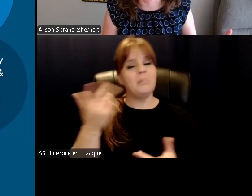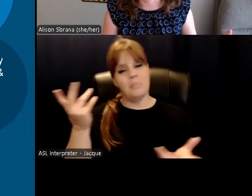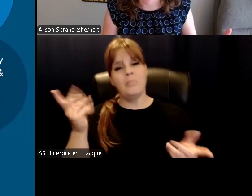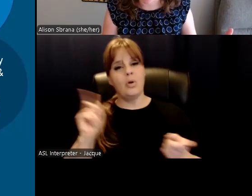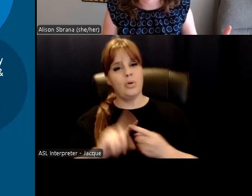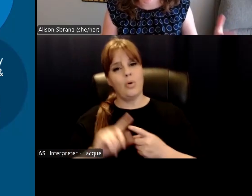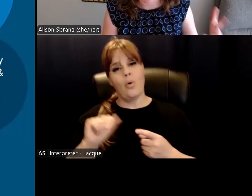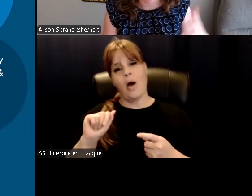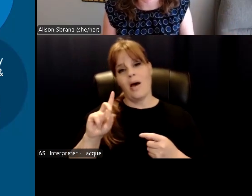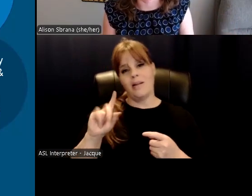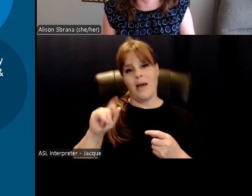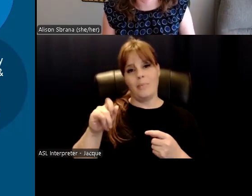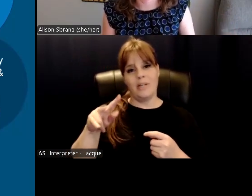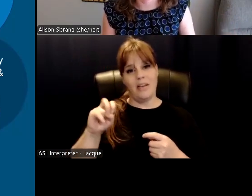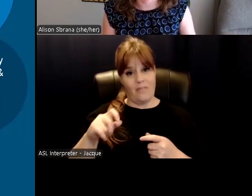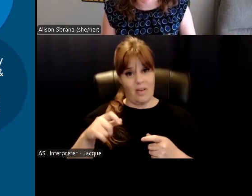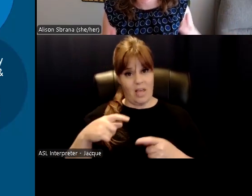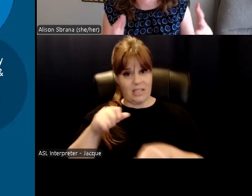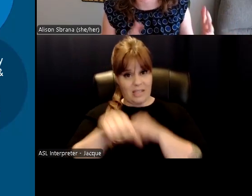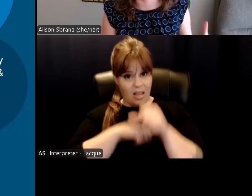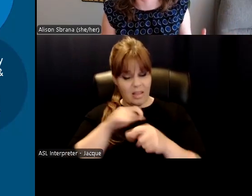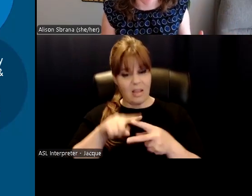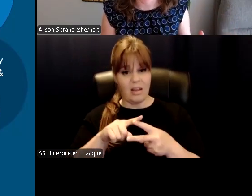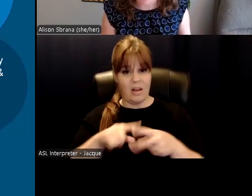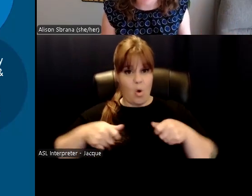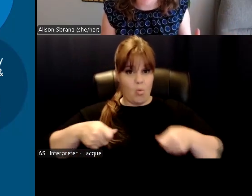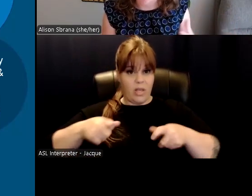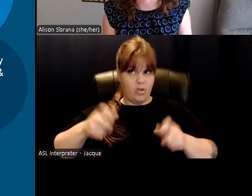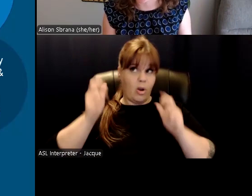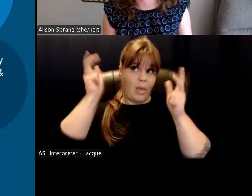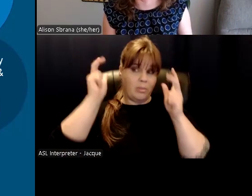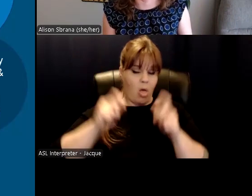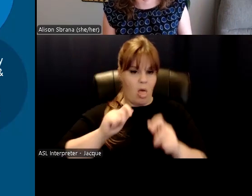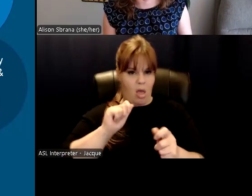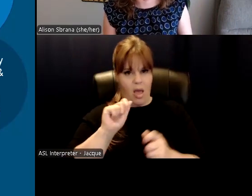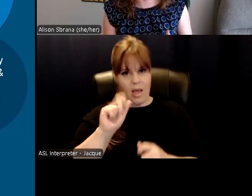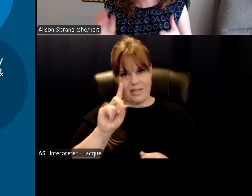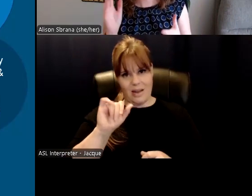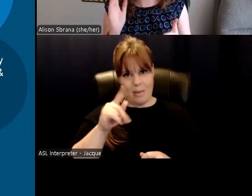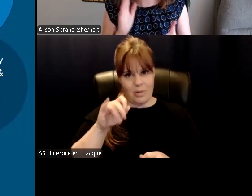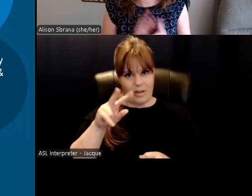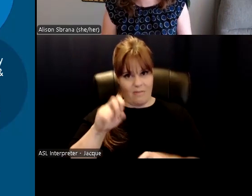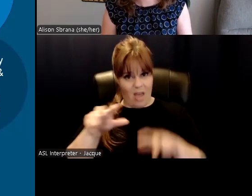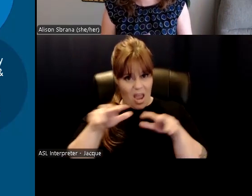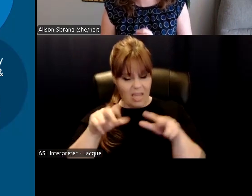adaptive cycling, wheelchair basketball, adaptive hiking, and ice skating.